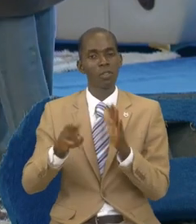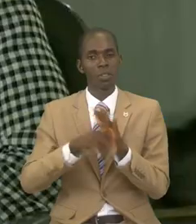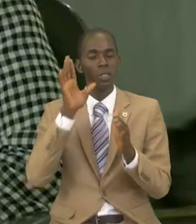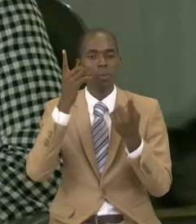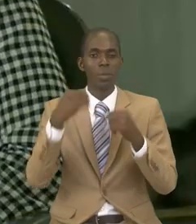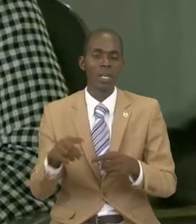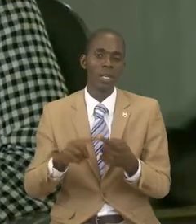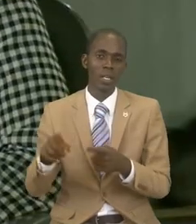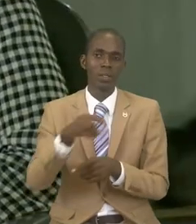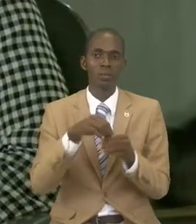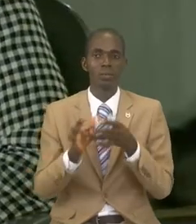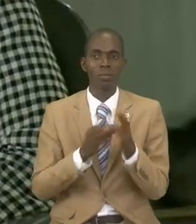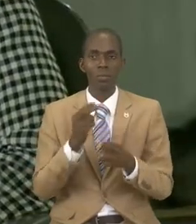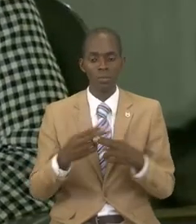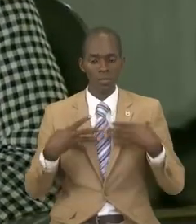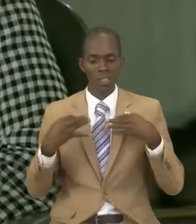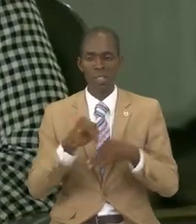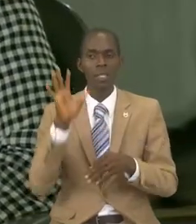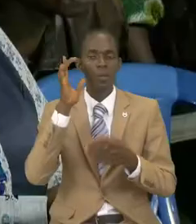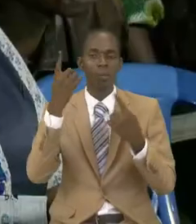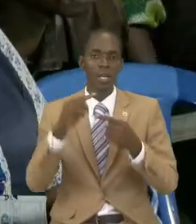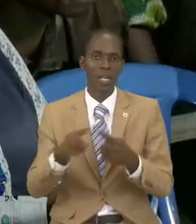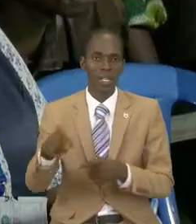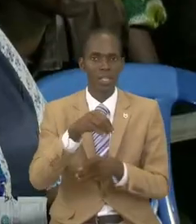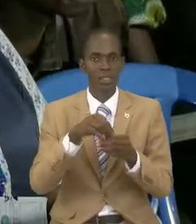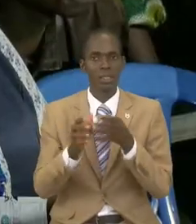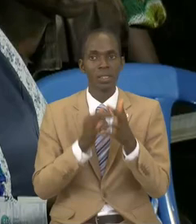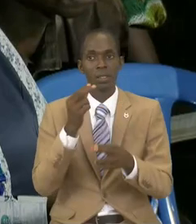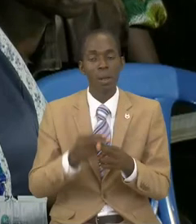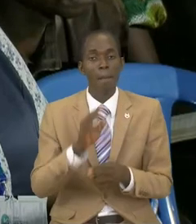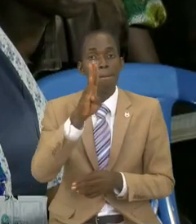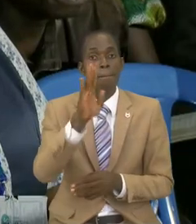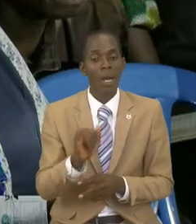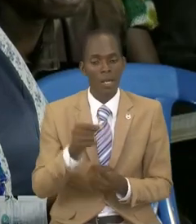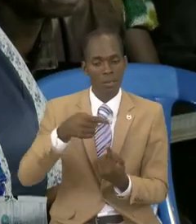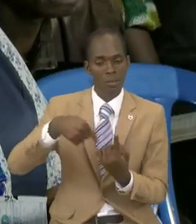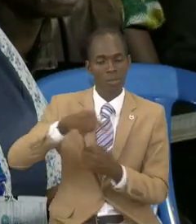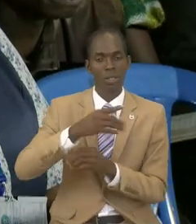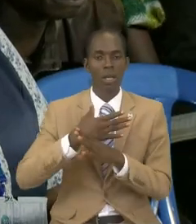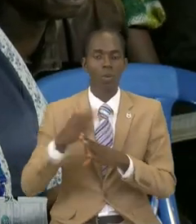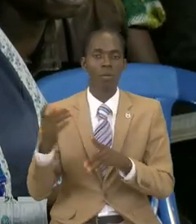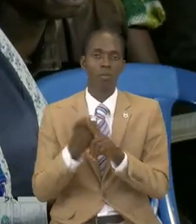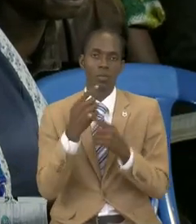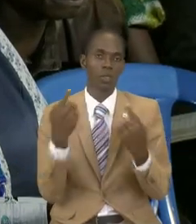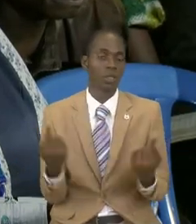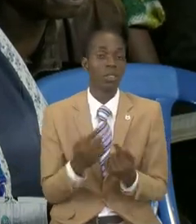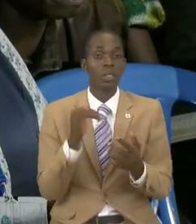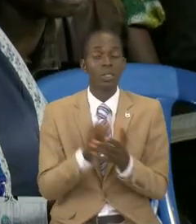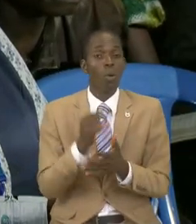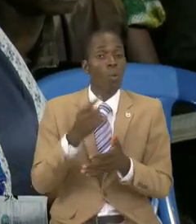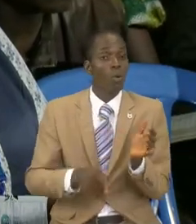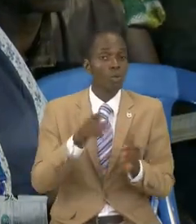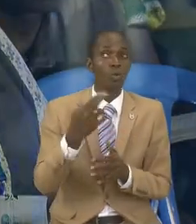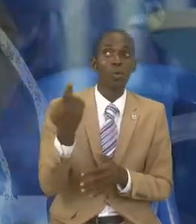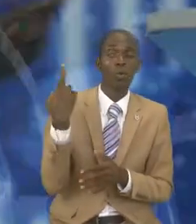you. Healing will come to you by turning away from sin. That what you were before, what